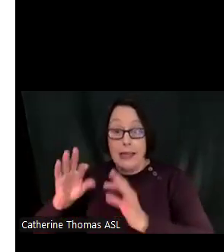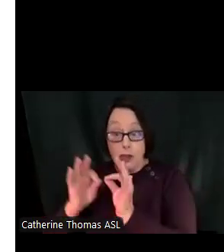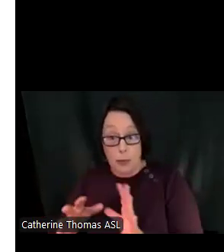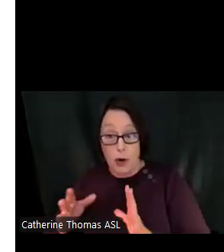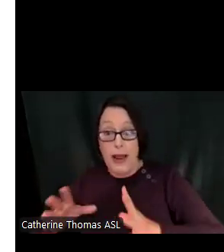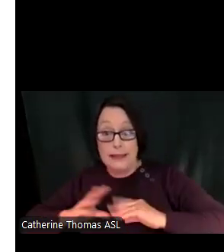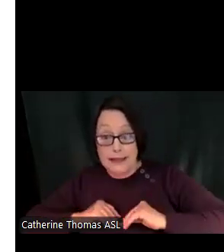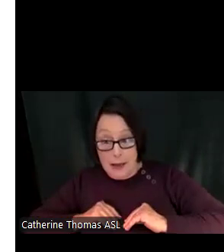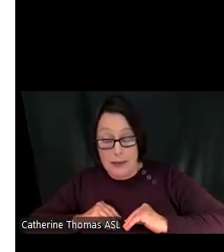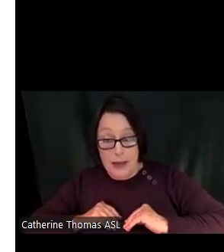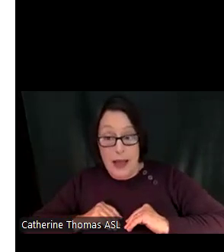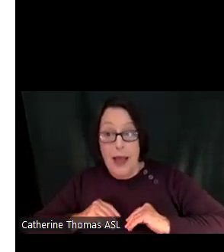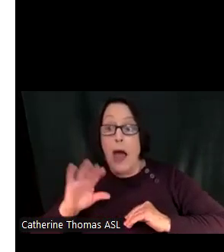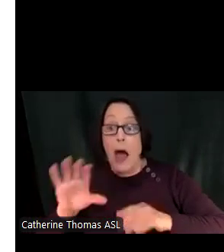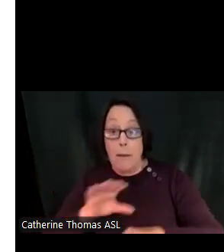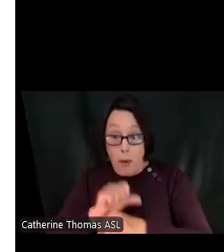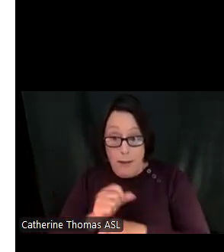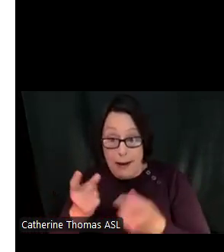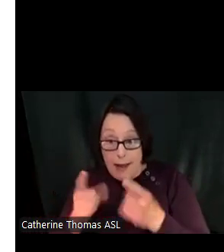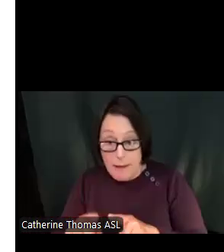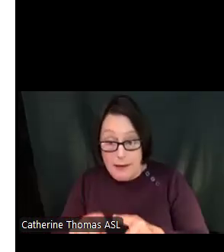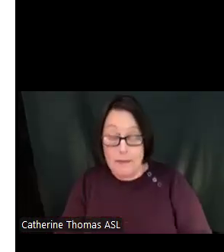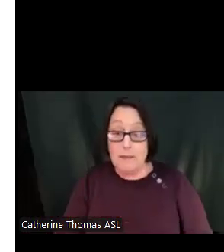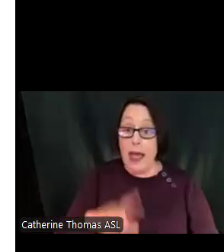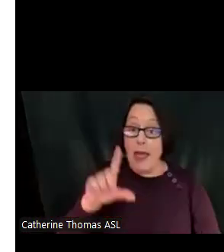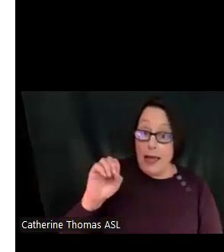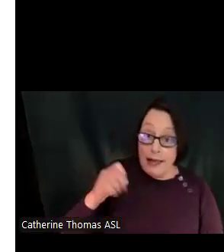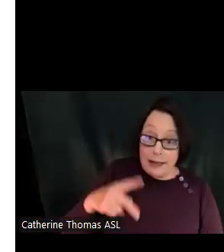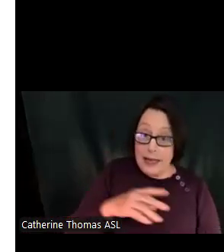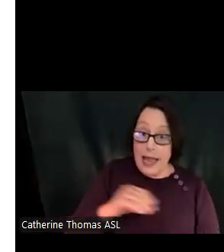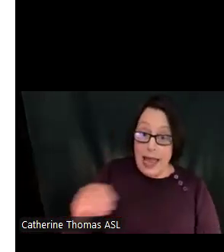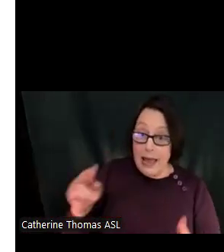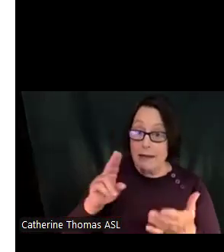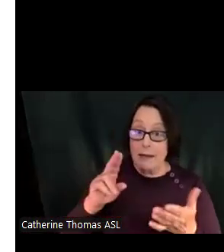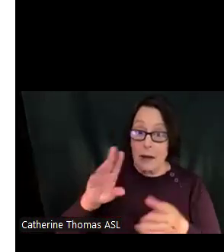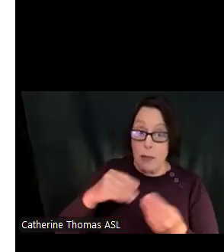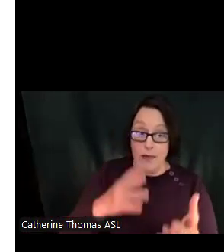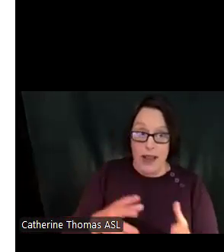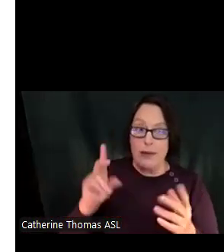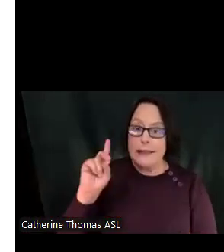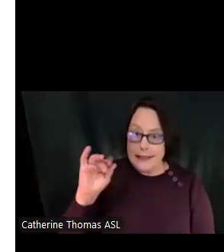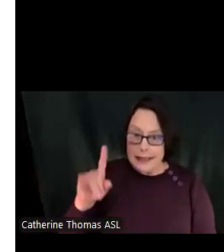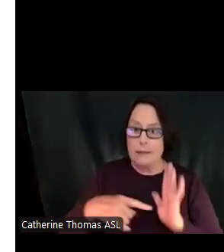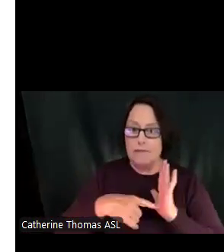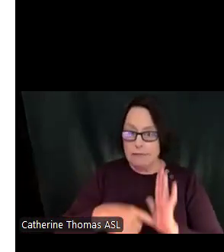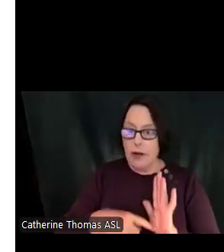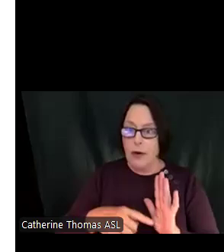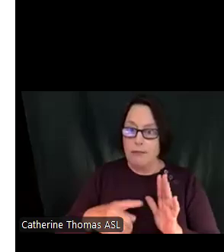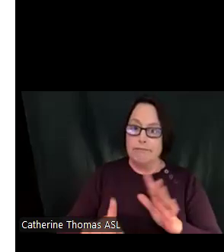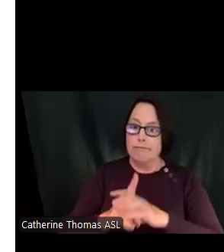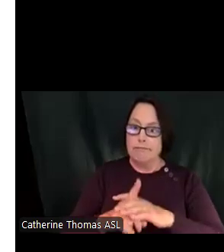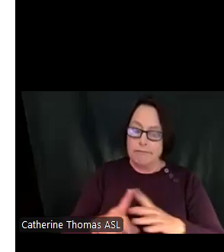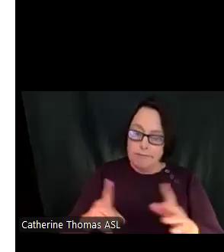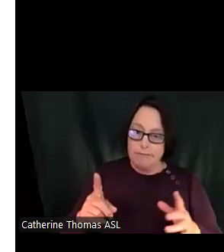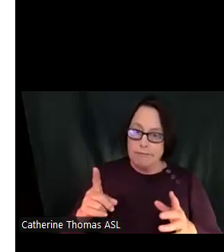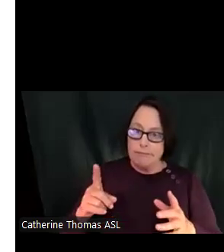appointment actually occurred and the LAP and provider showed up and provided services.